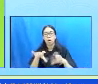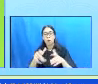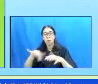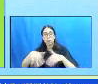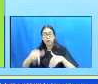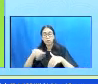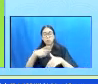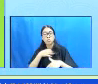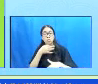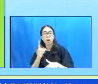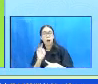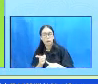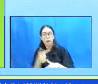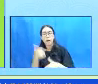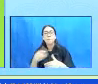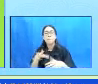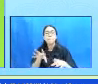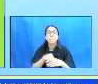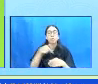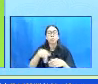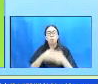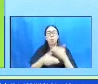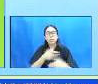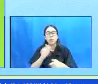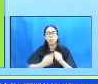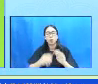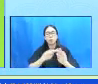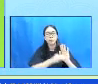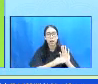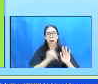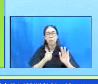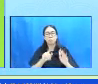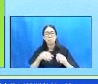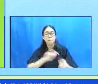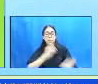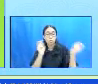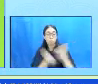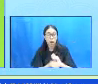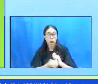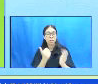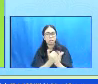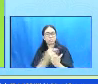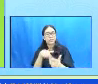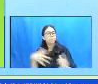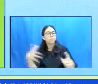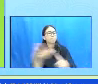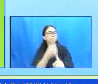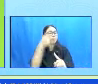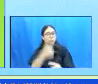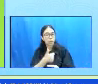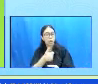real change can actually be achieved, because the policy will be more relatable and really addressing the